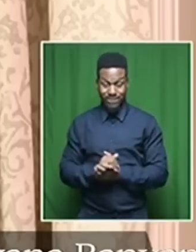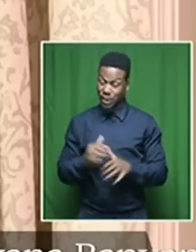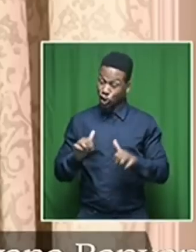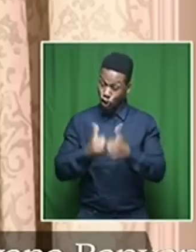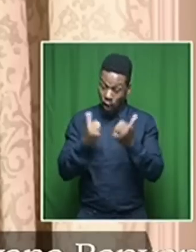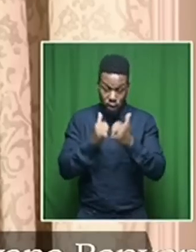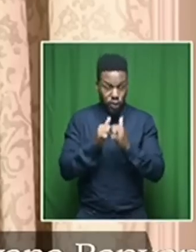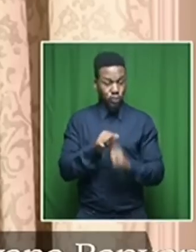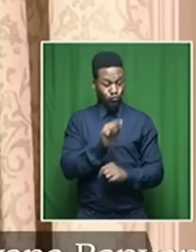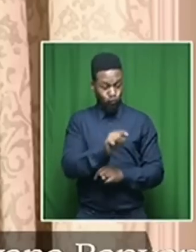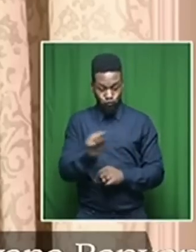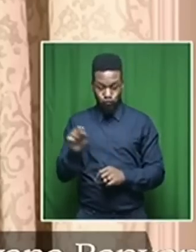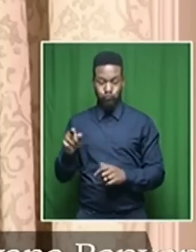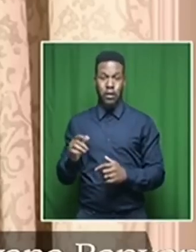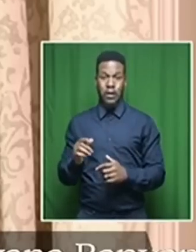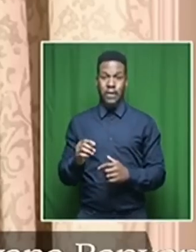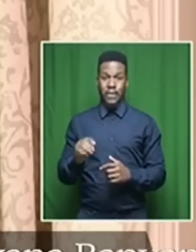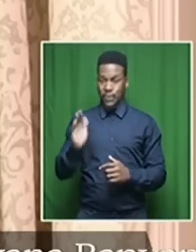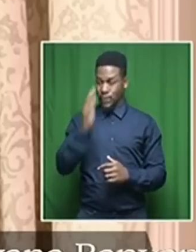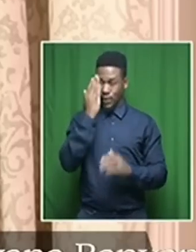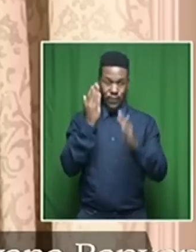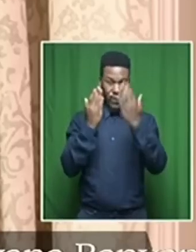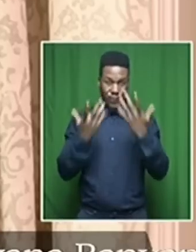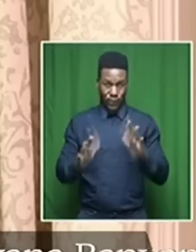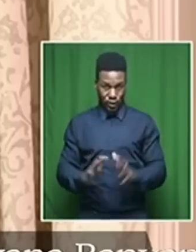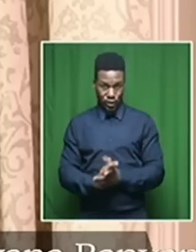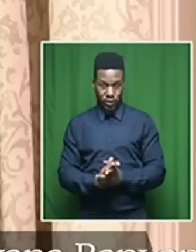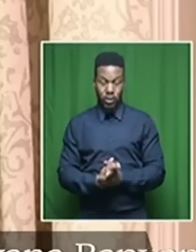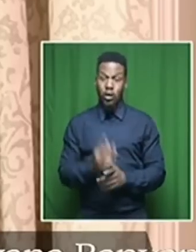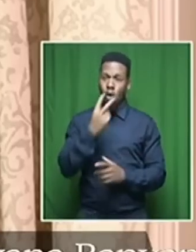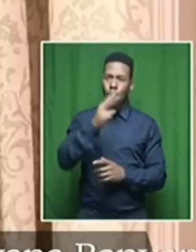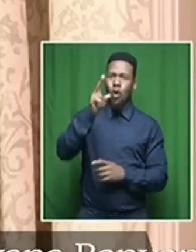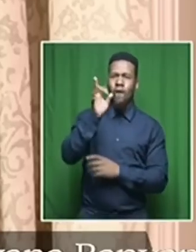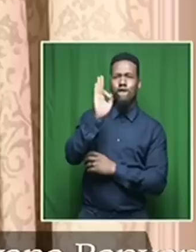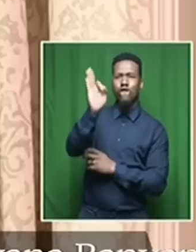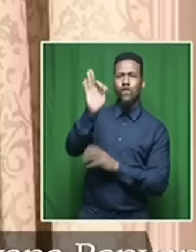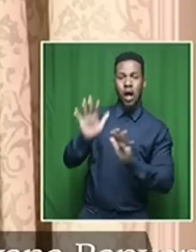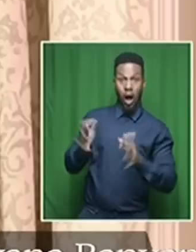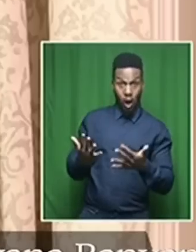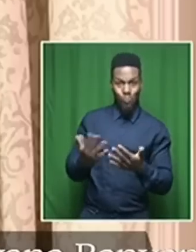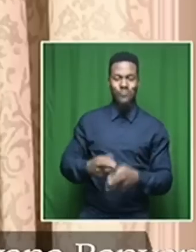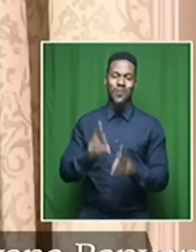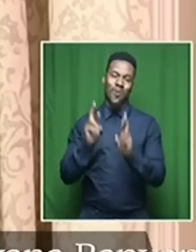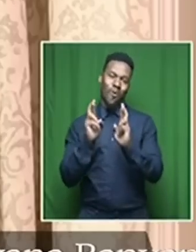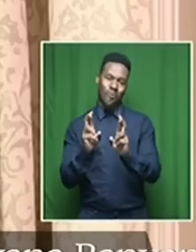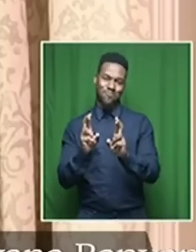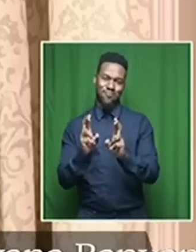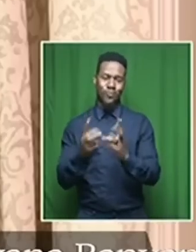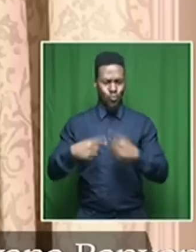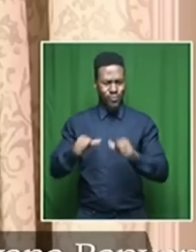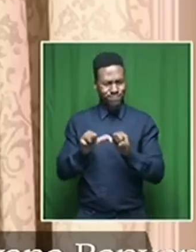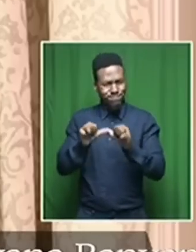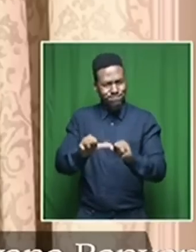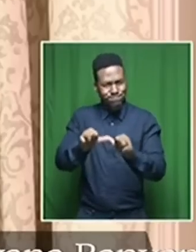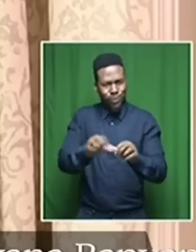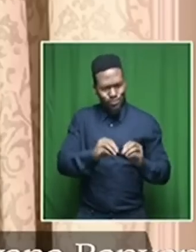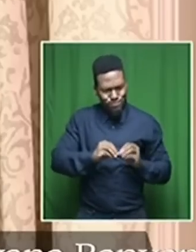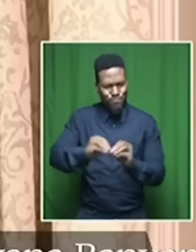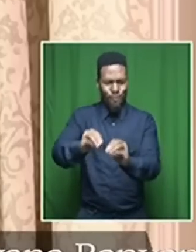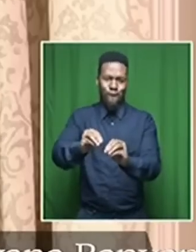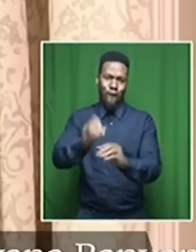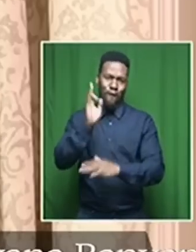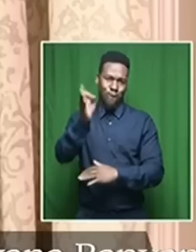brought, we must look to the future with hope. We must continue to move forward. We